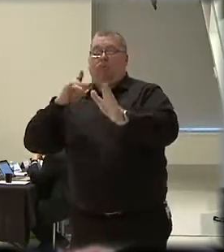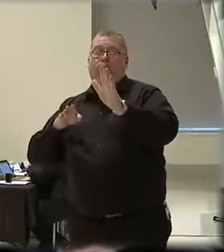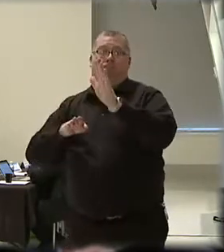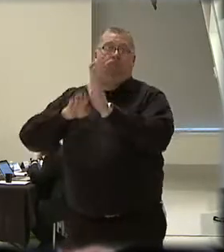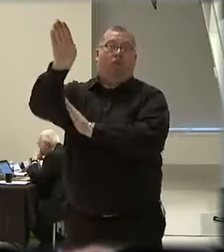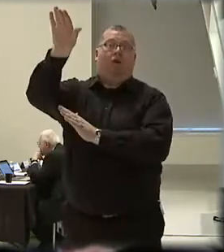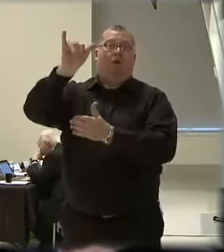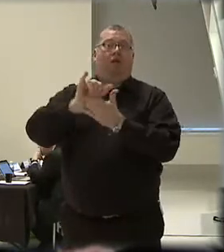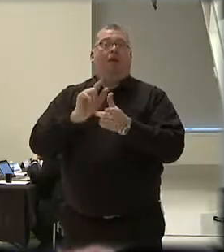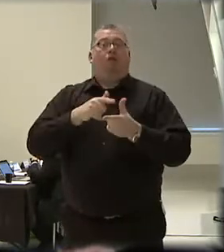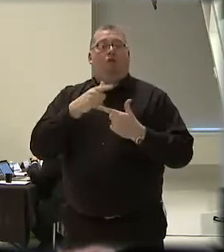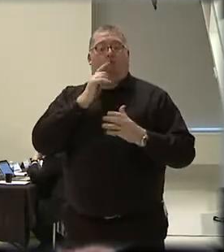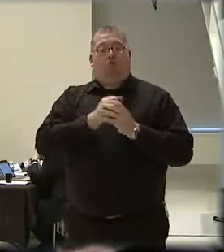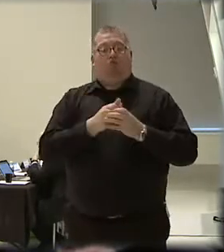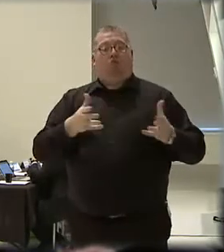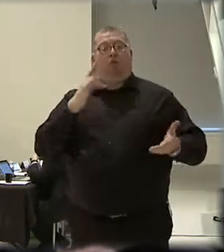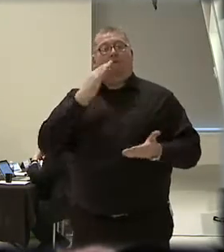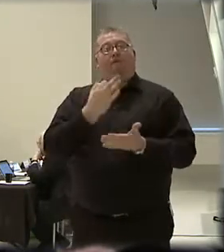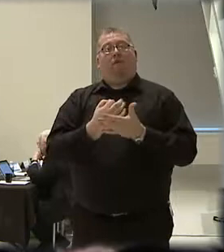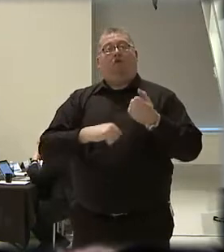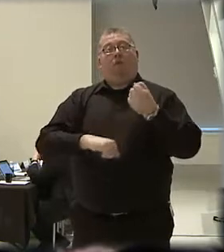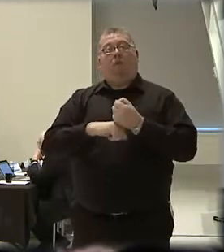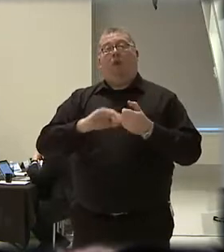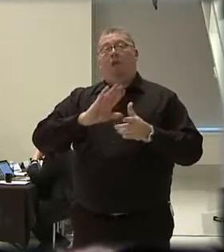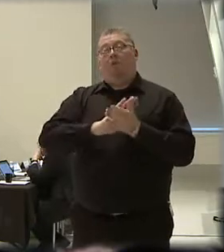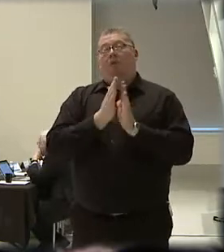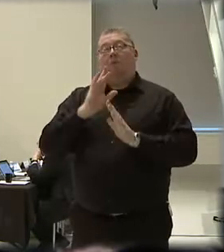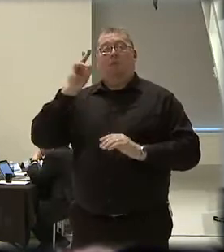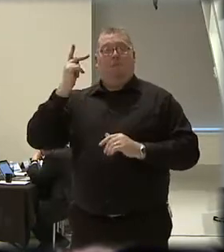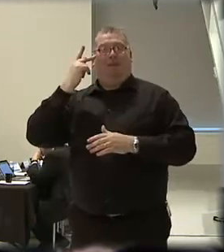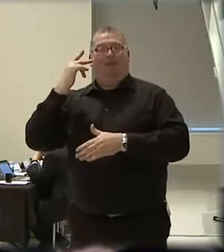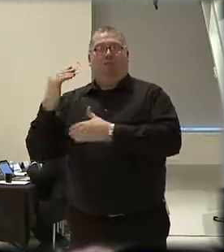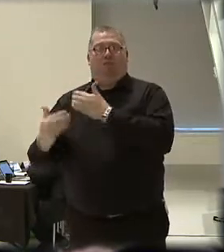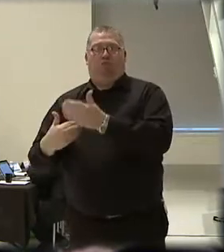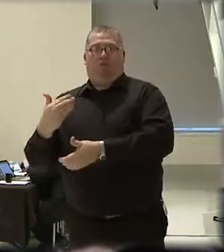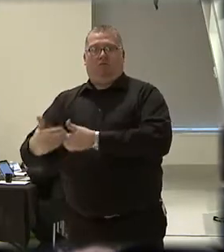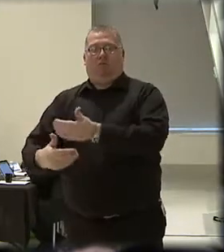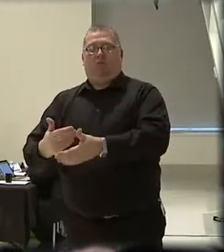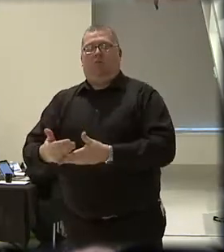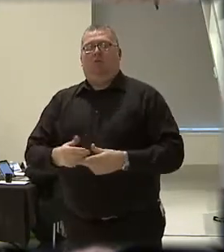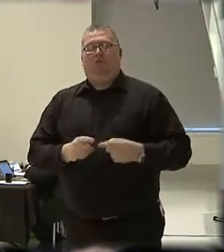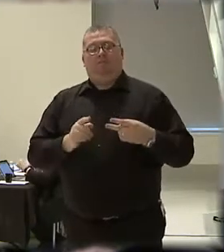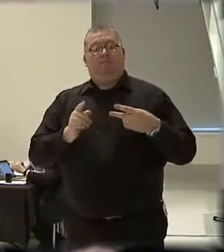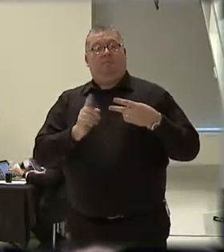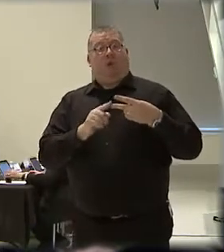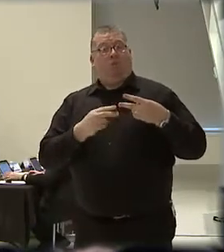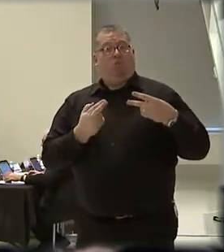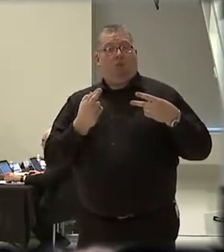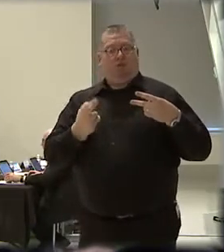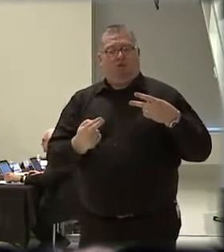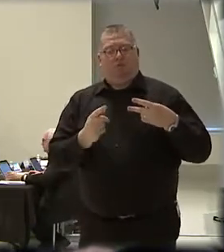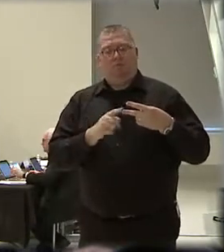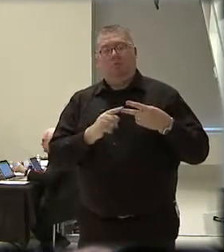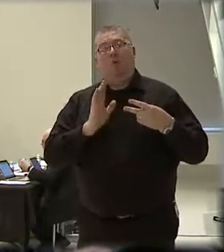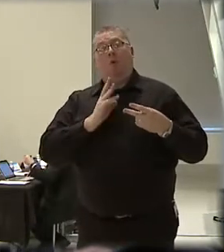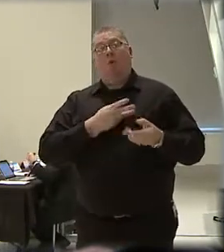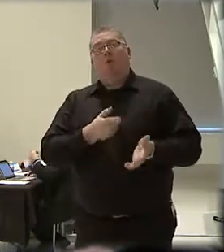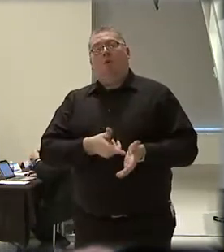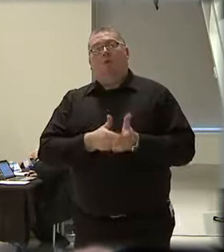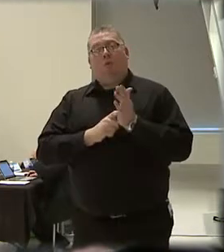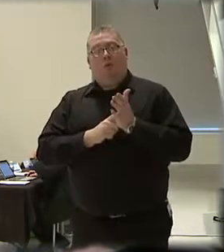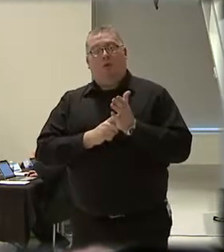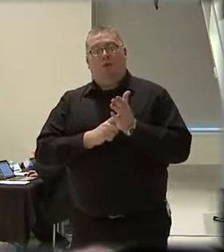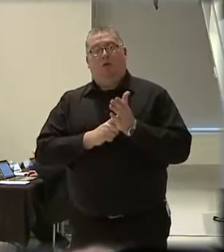encouraged through funding support and political processes. My second recommendation is that we require